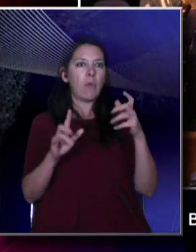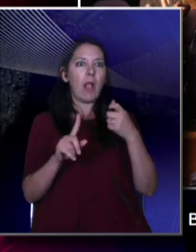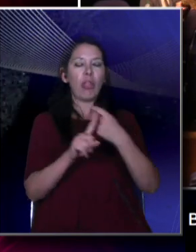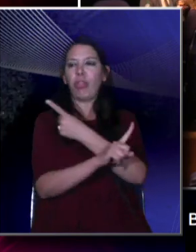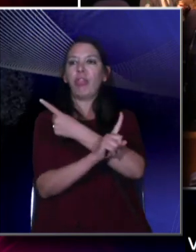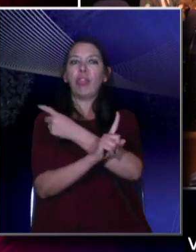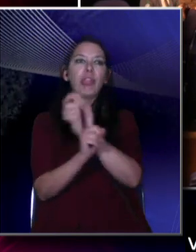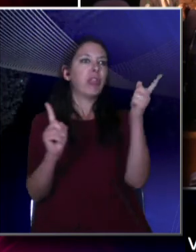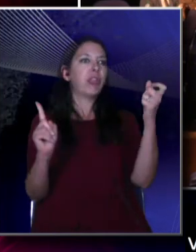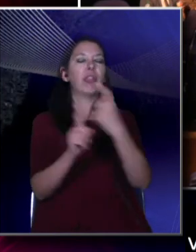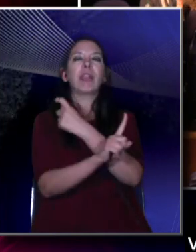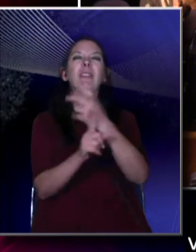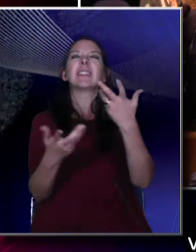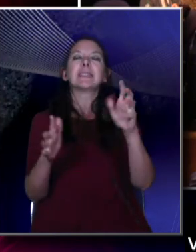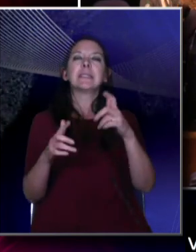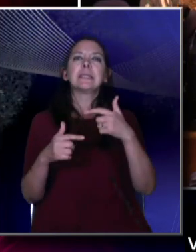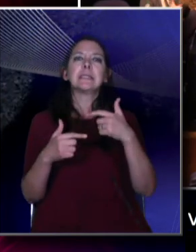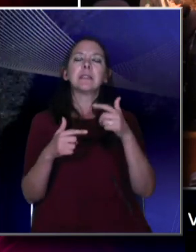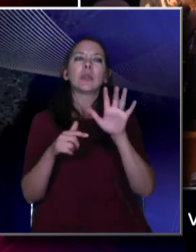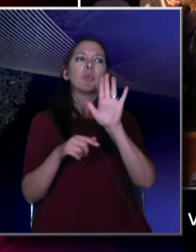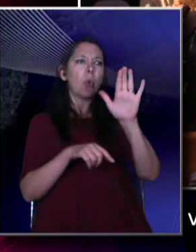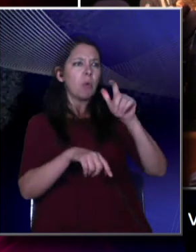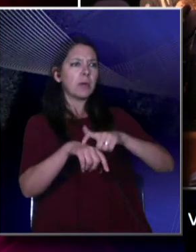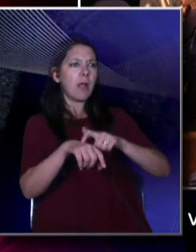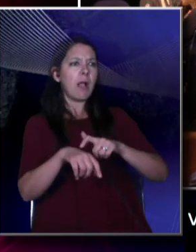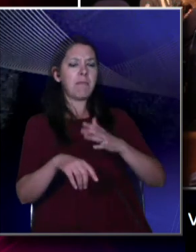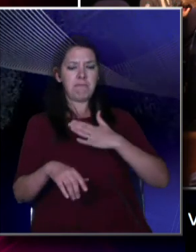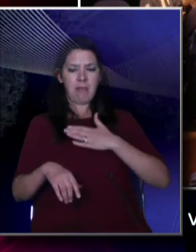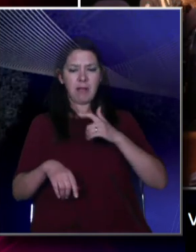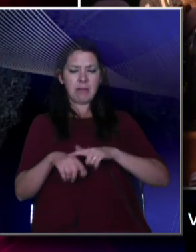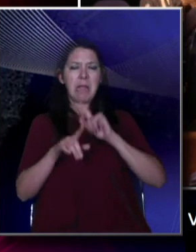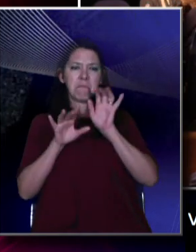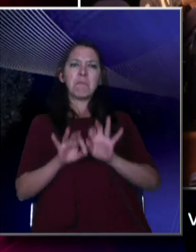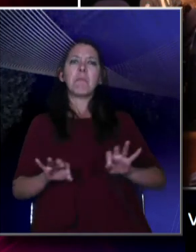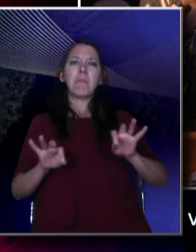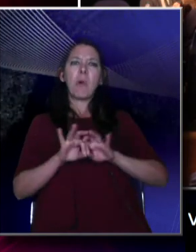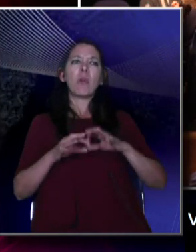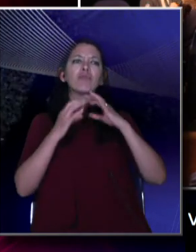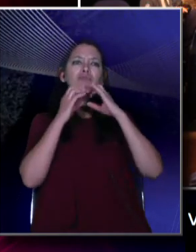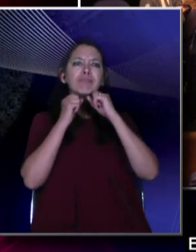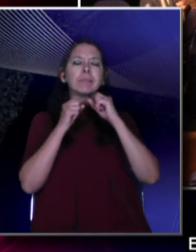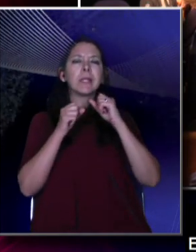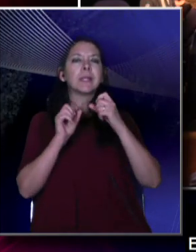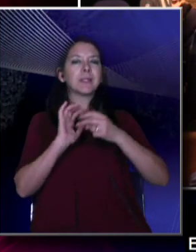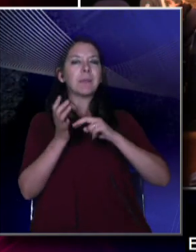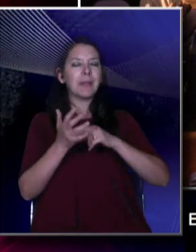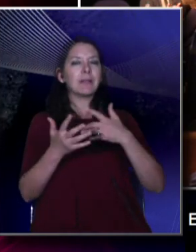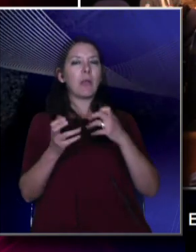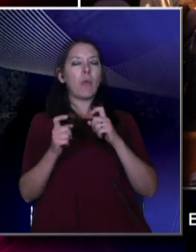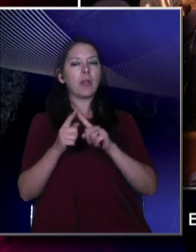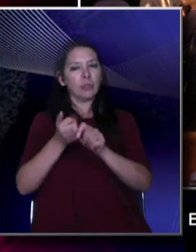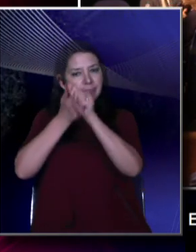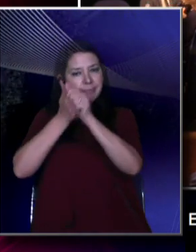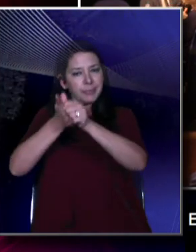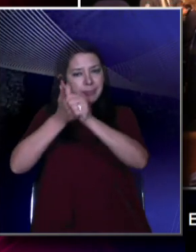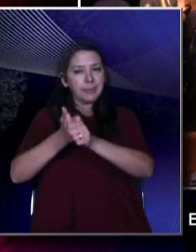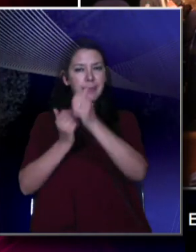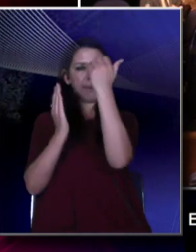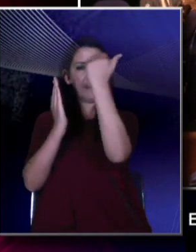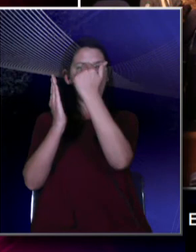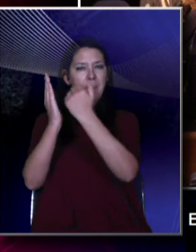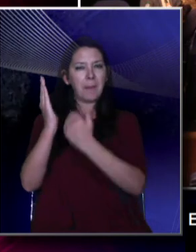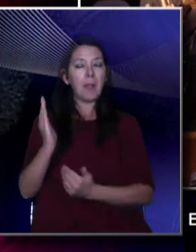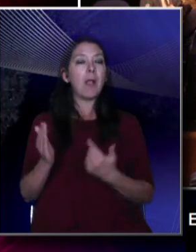value your time. I want you to value my time. And so I would expect that all the board members would make a retreat